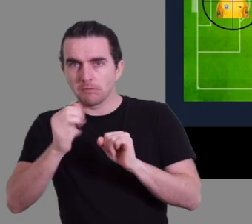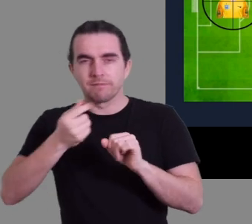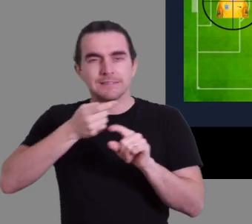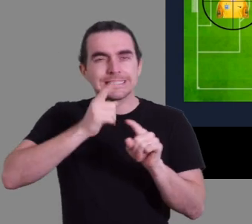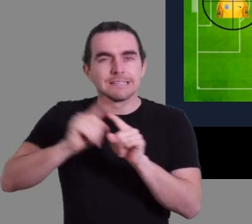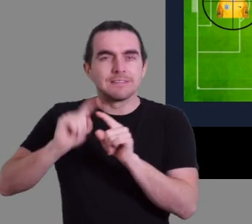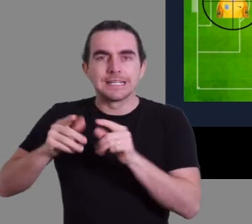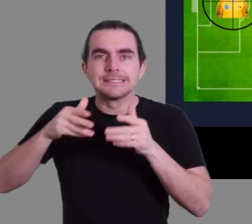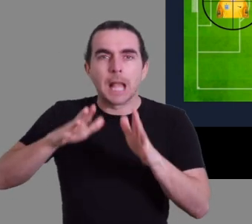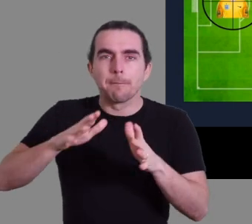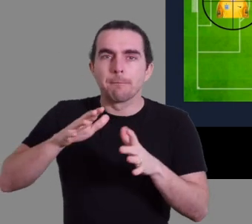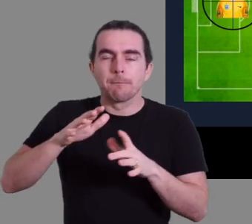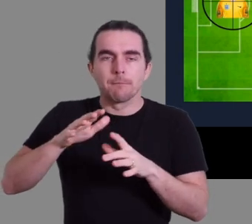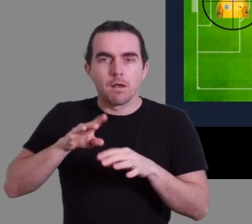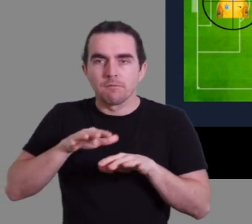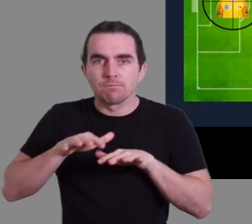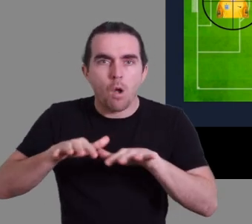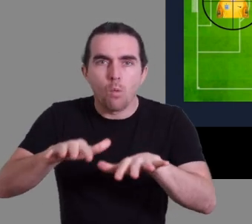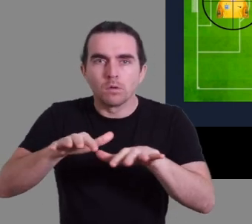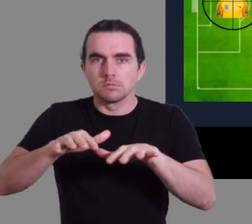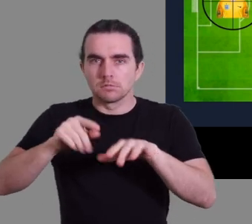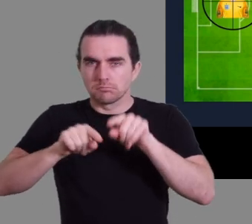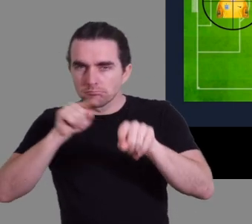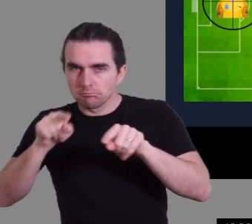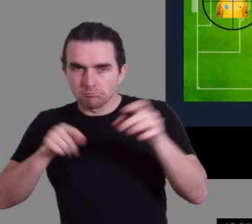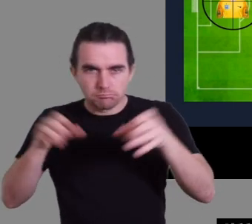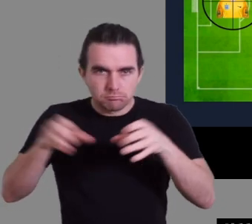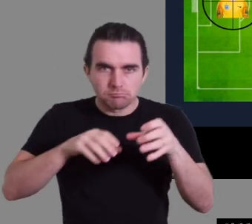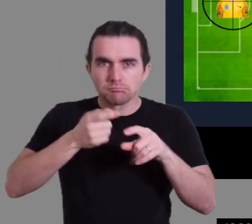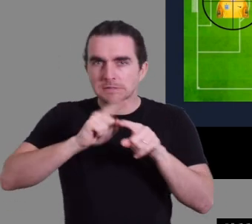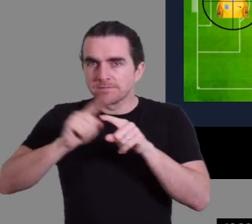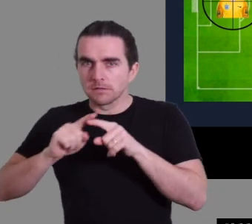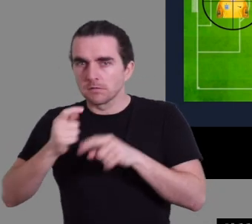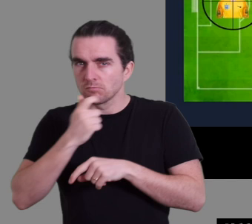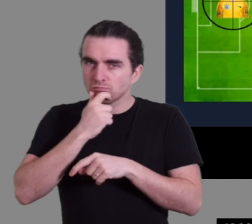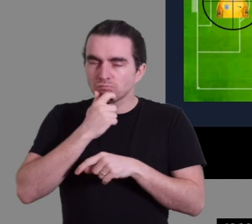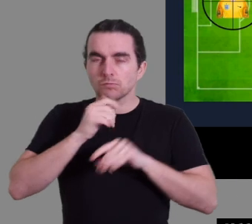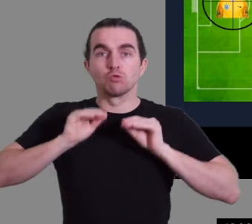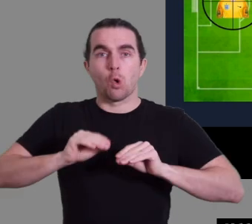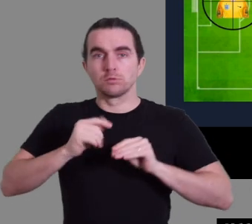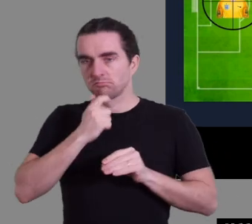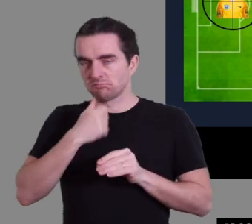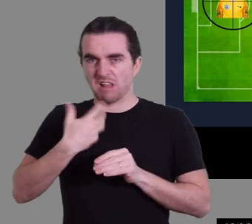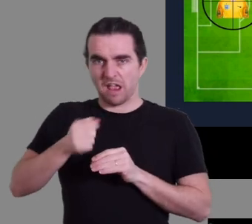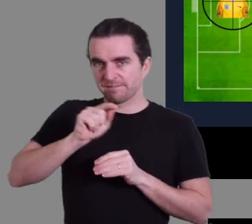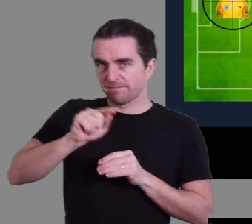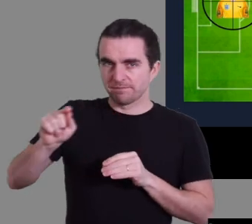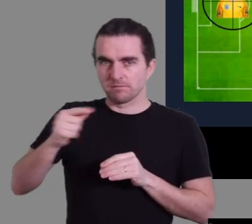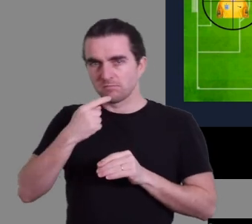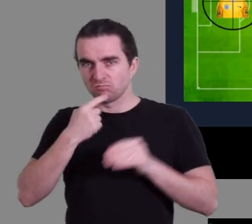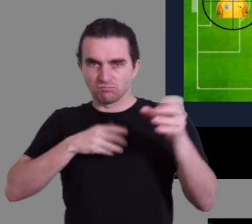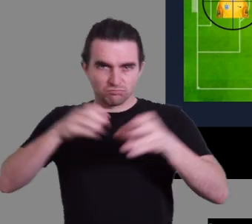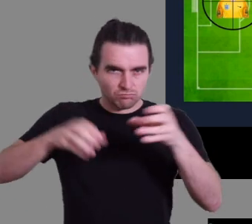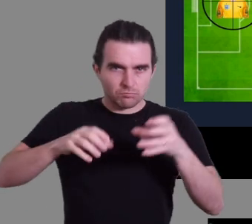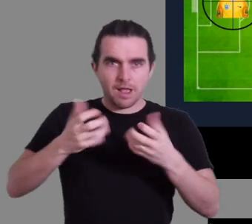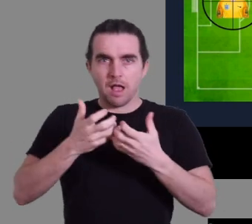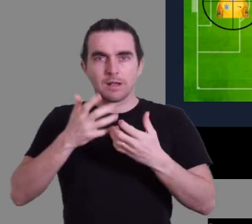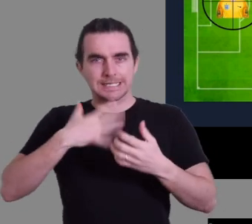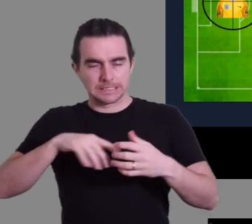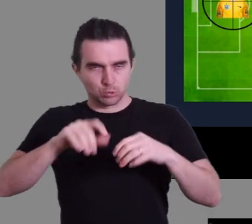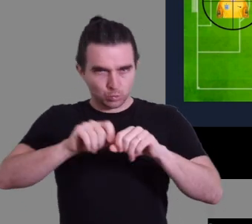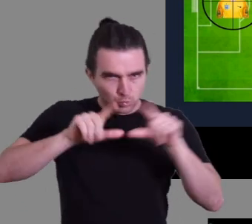you will have a different type of forward. Whoever's, playing the different types of forward that the coach has, he can then use